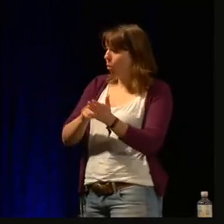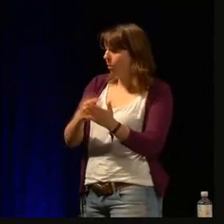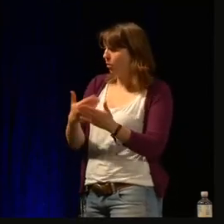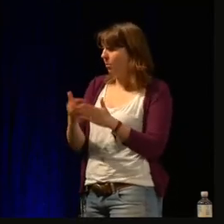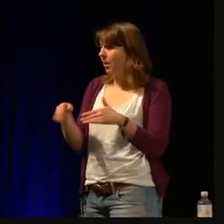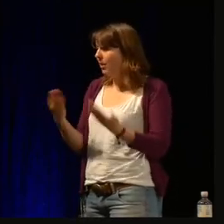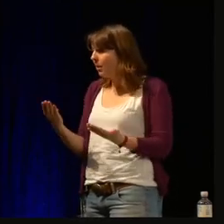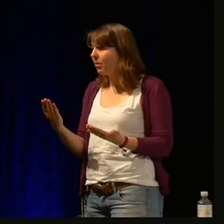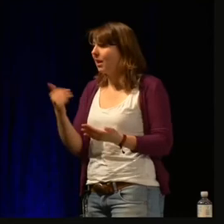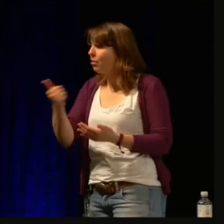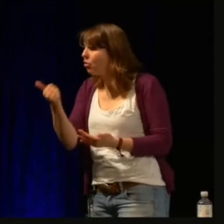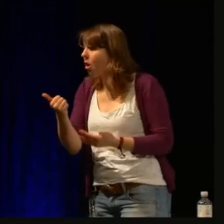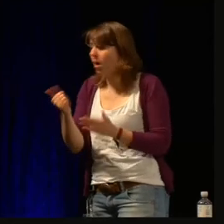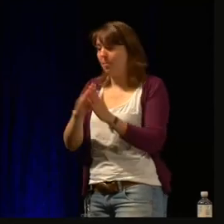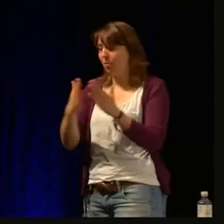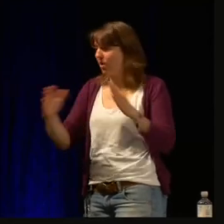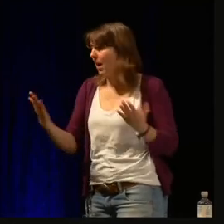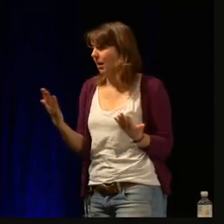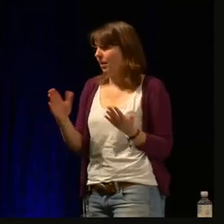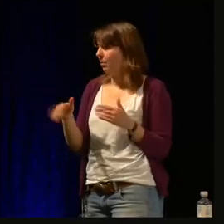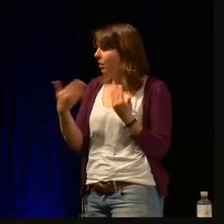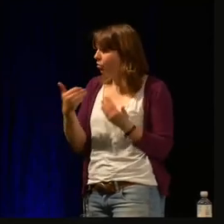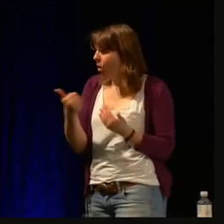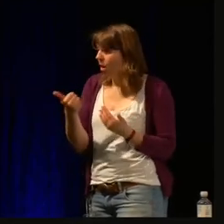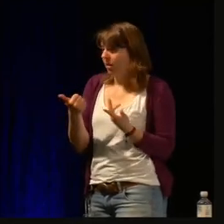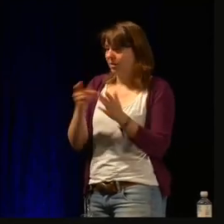assumptions are new as well. So we have